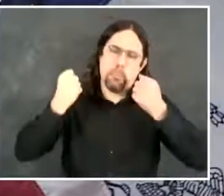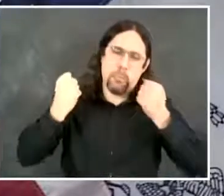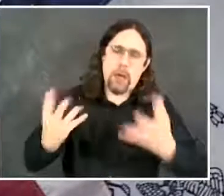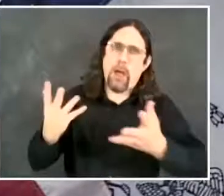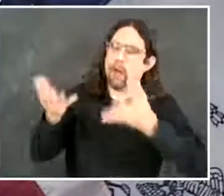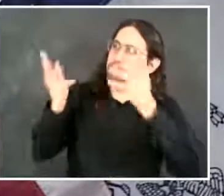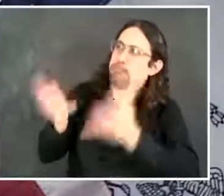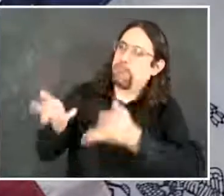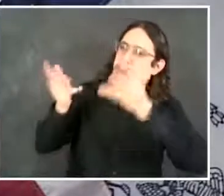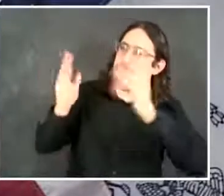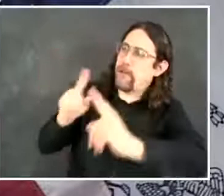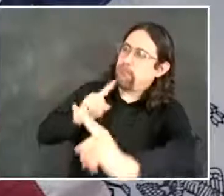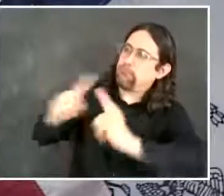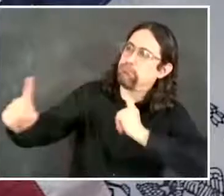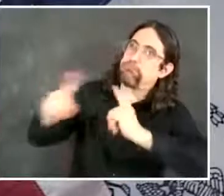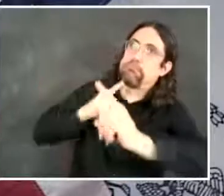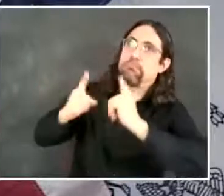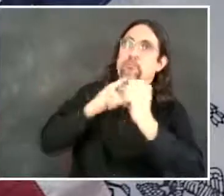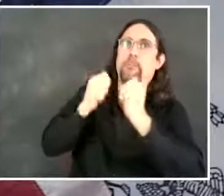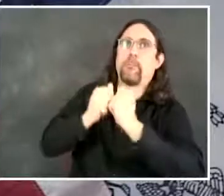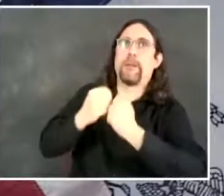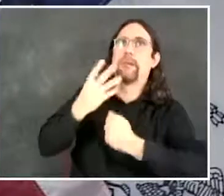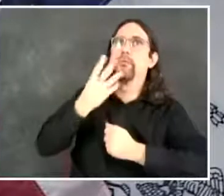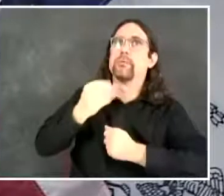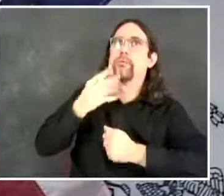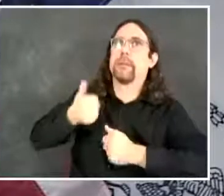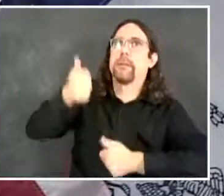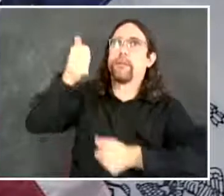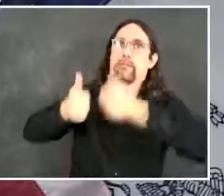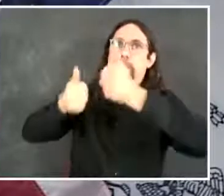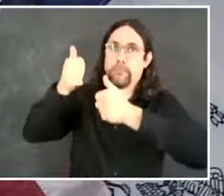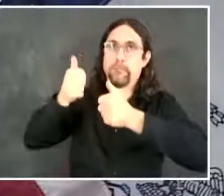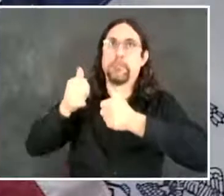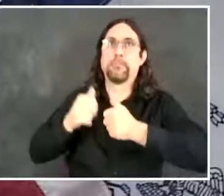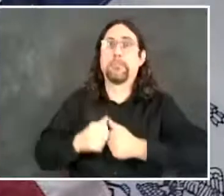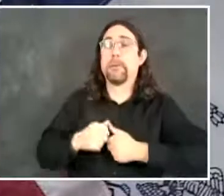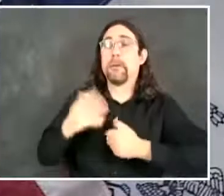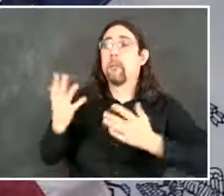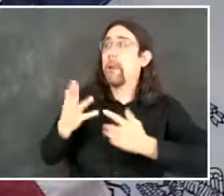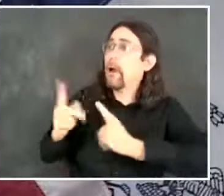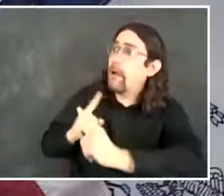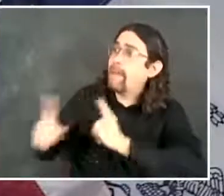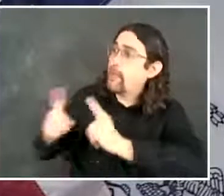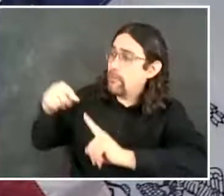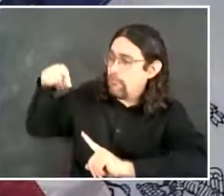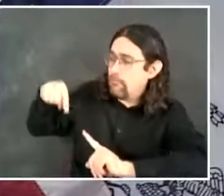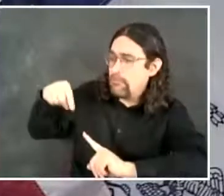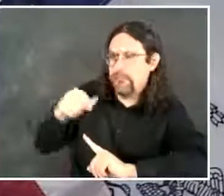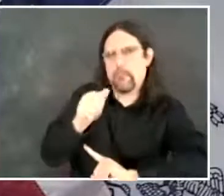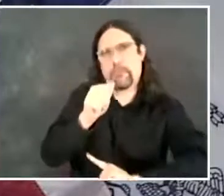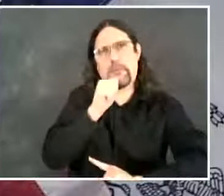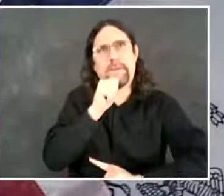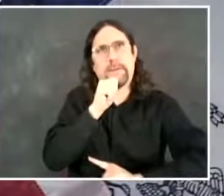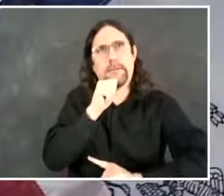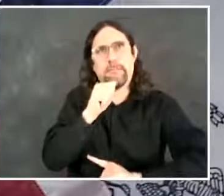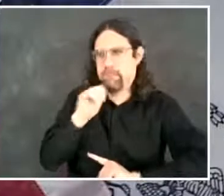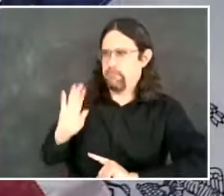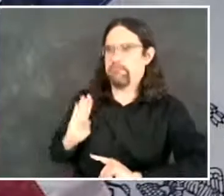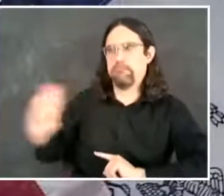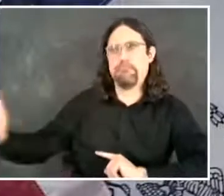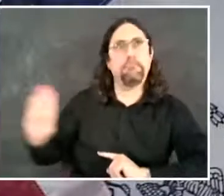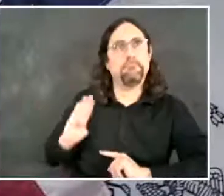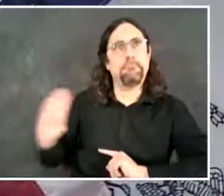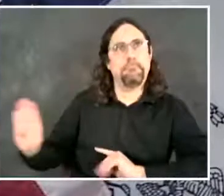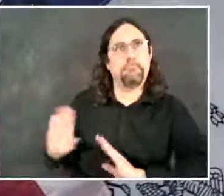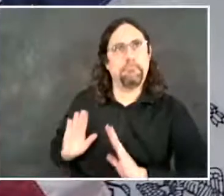but a number of them said to me that they understood my frustration, and they understood I was trying to protect lives, and they understood how close I am